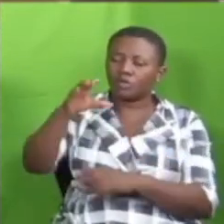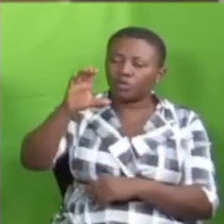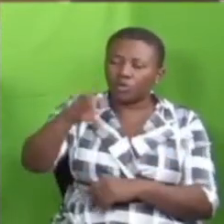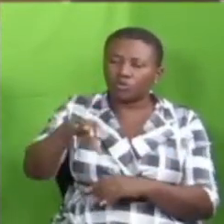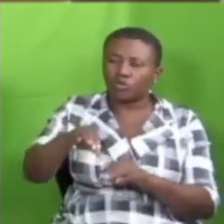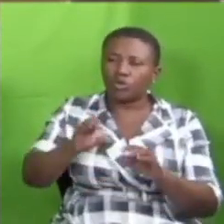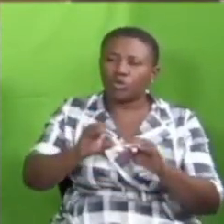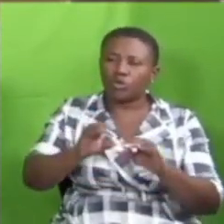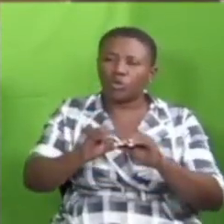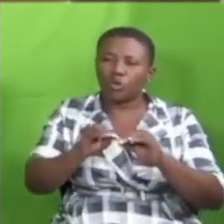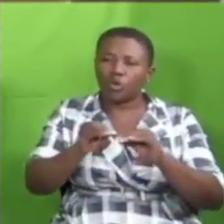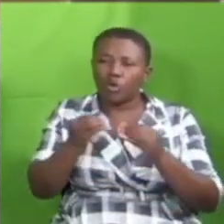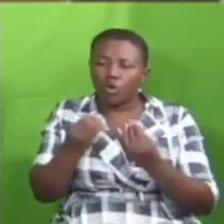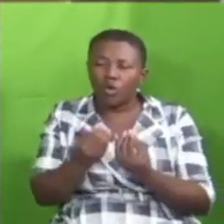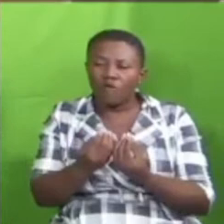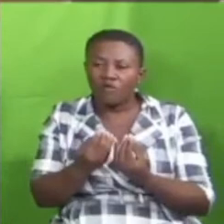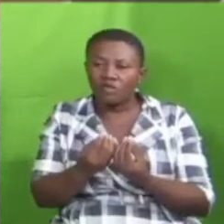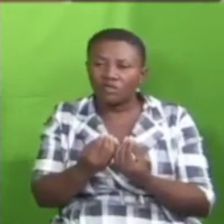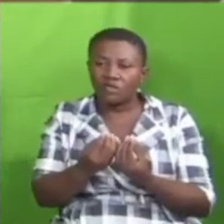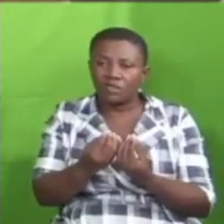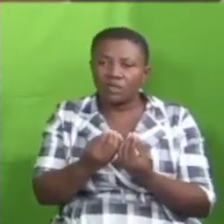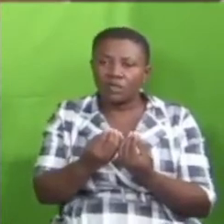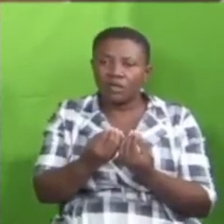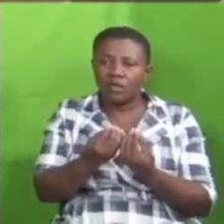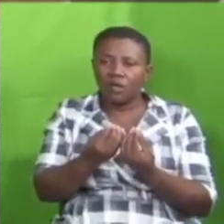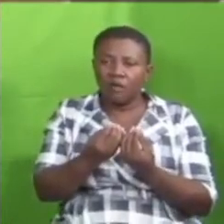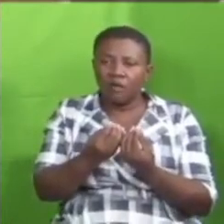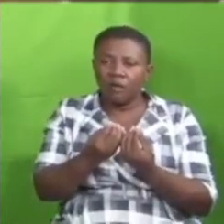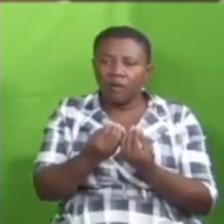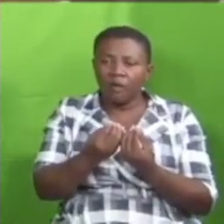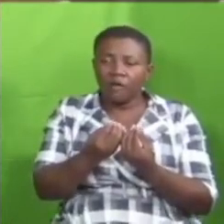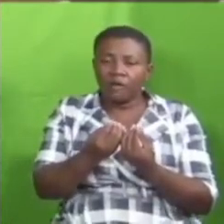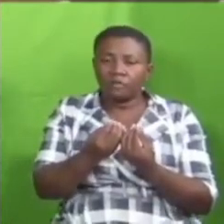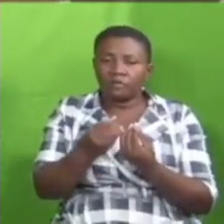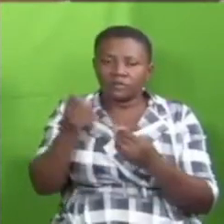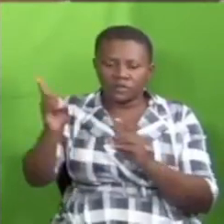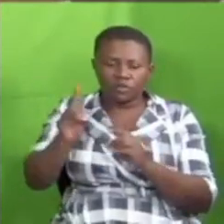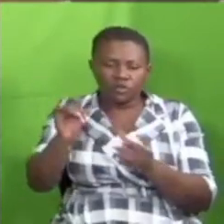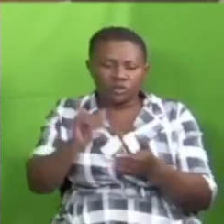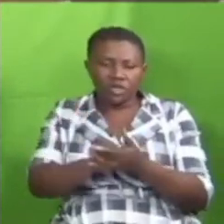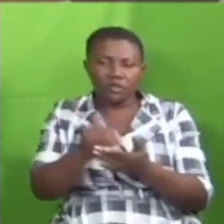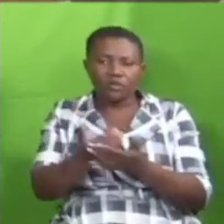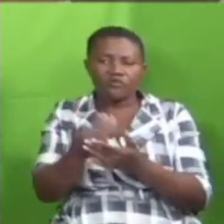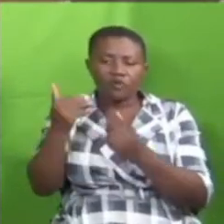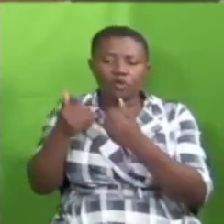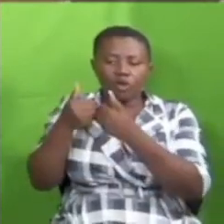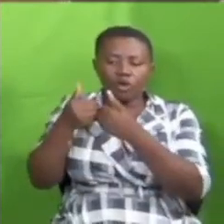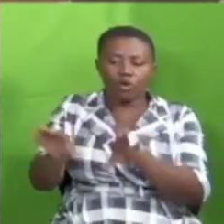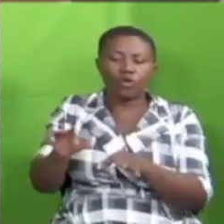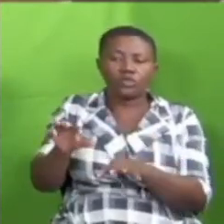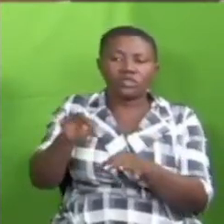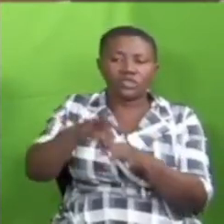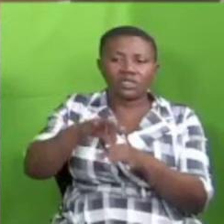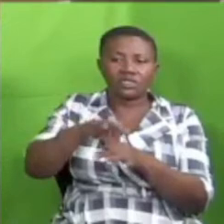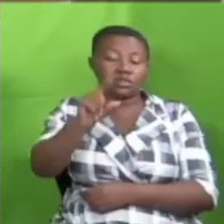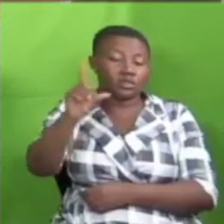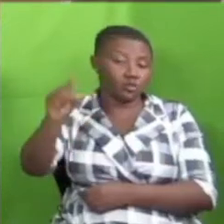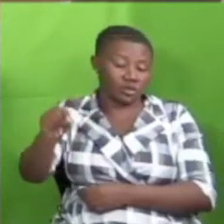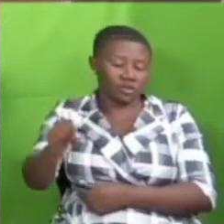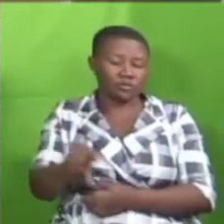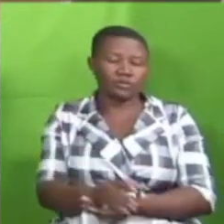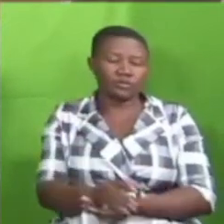and in a constituency before he unfortunately lost his seat in 2020.